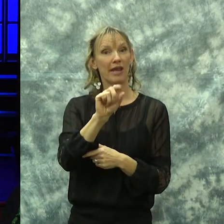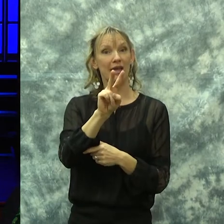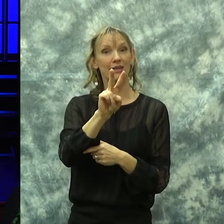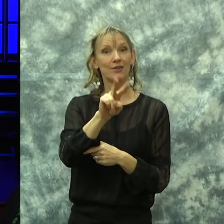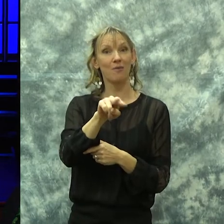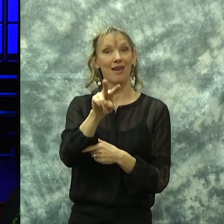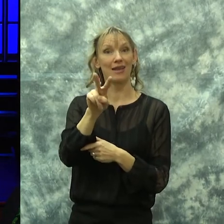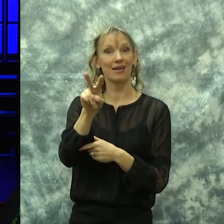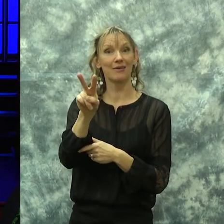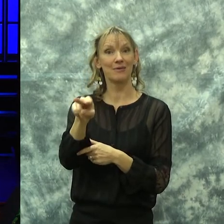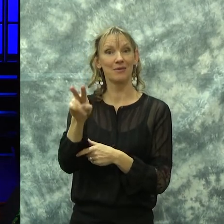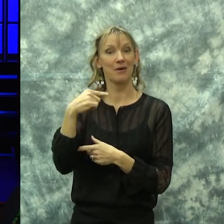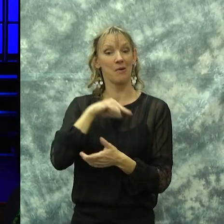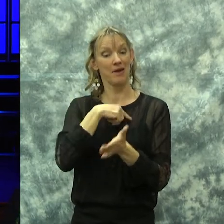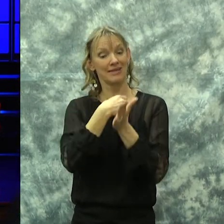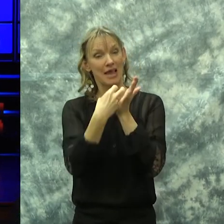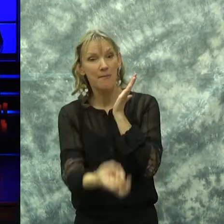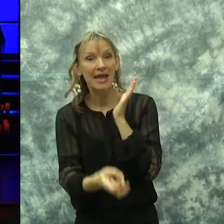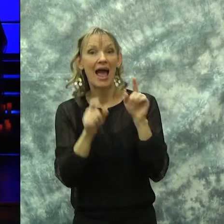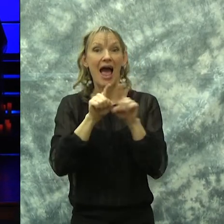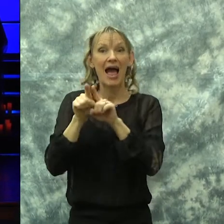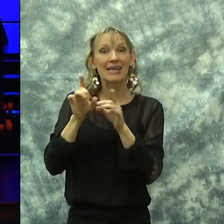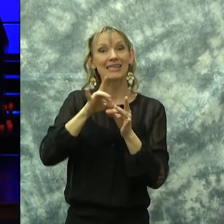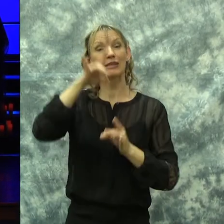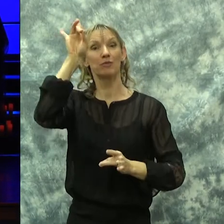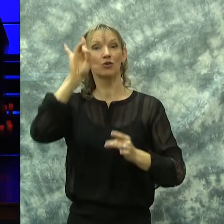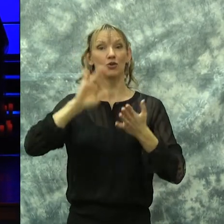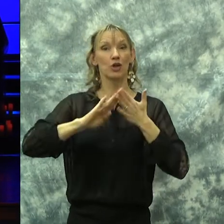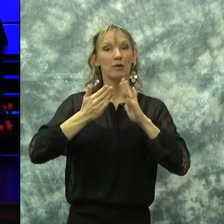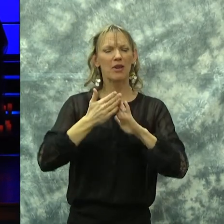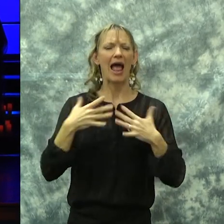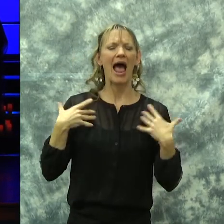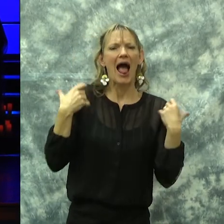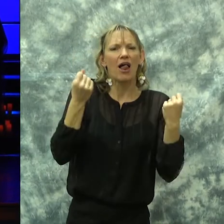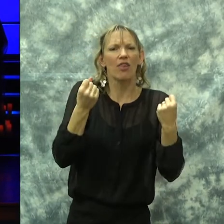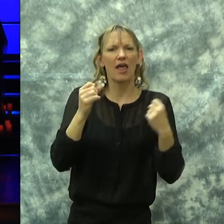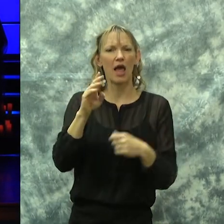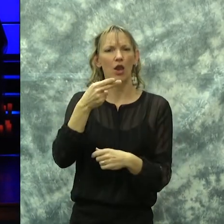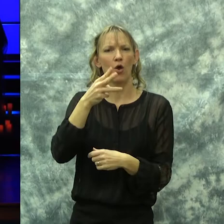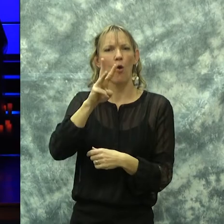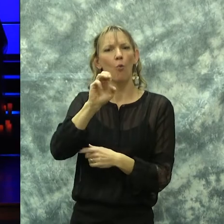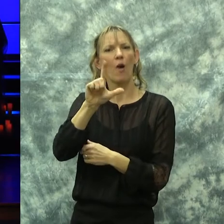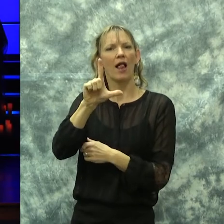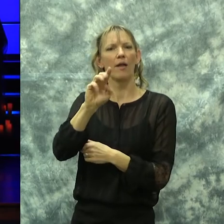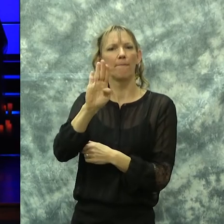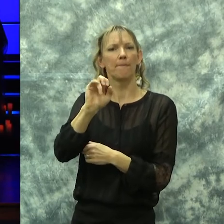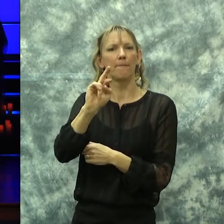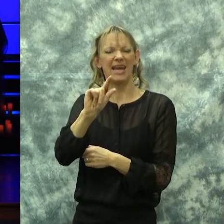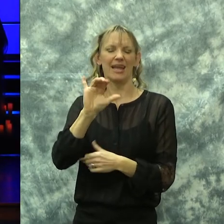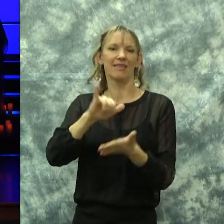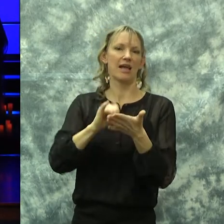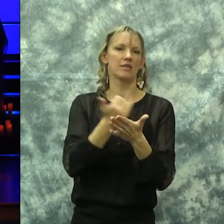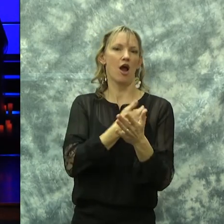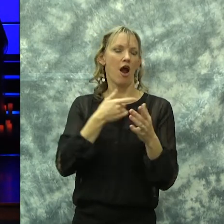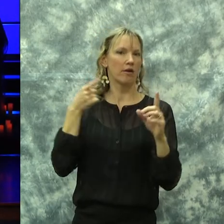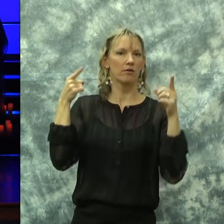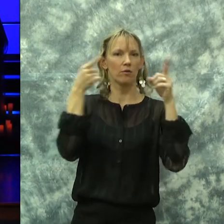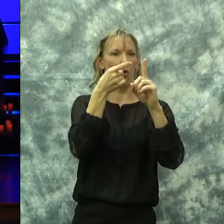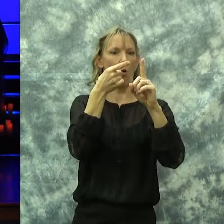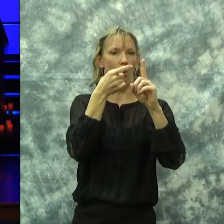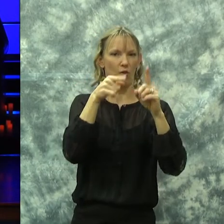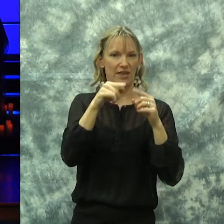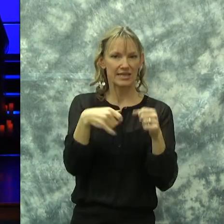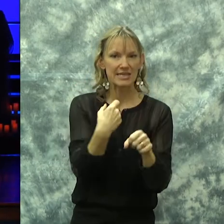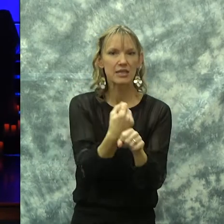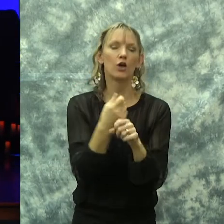2022, we're stepping into, as Spiritual Community, health and well-being as an initiative this year. It's in all sorts of our programming and